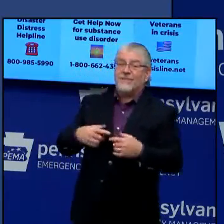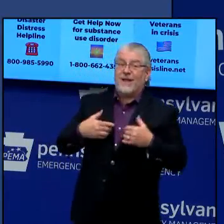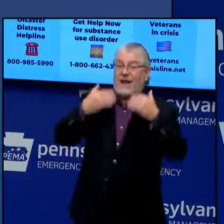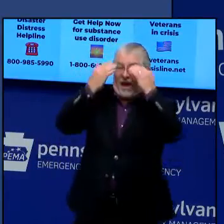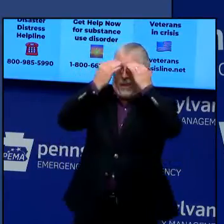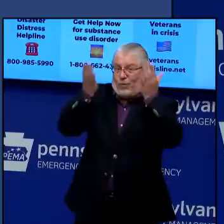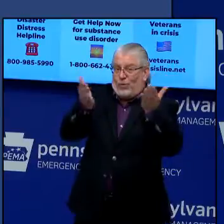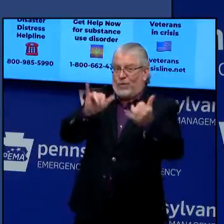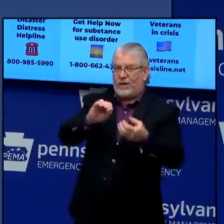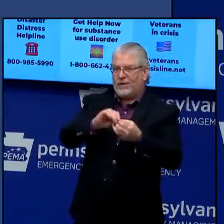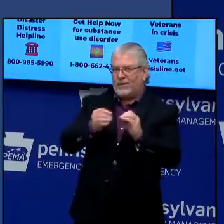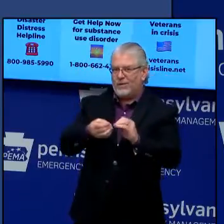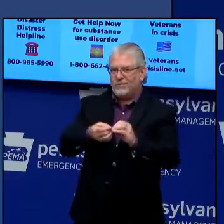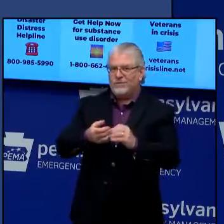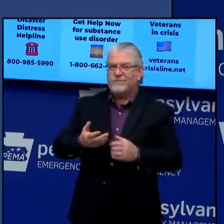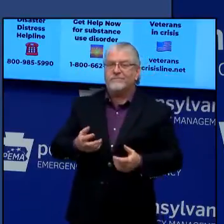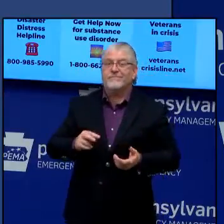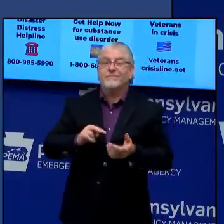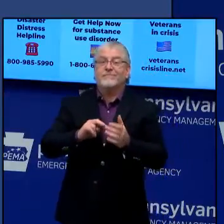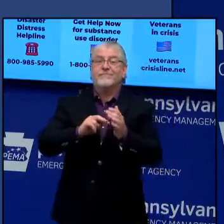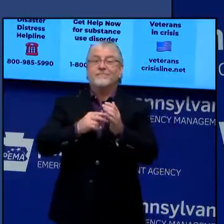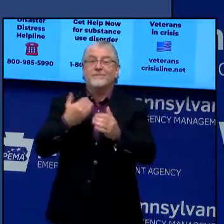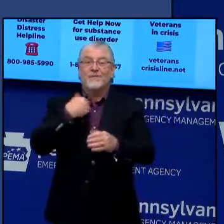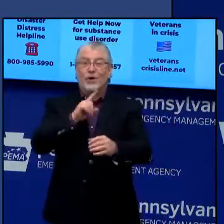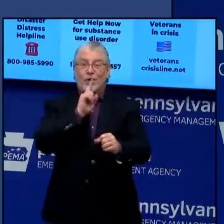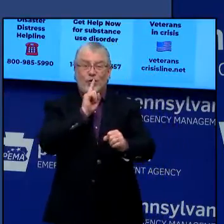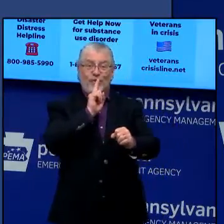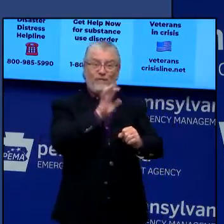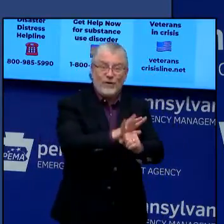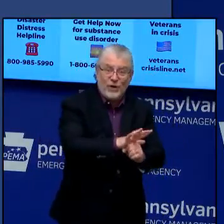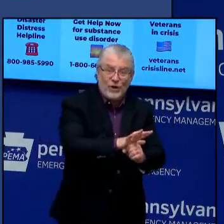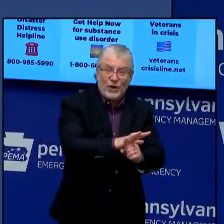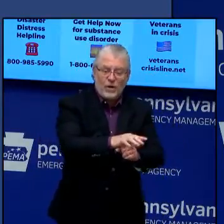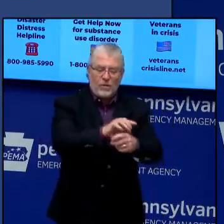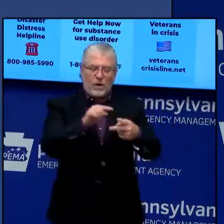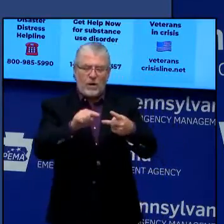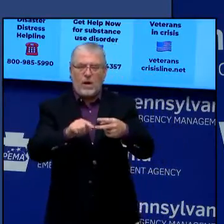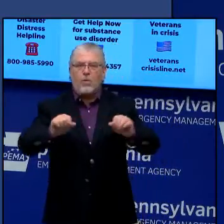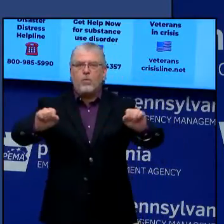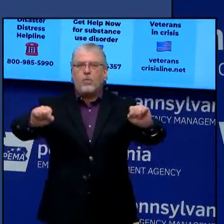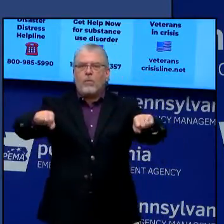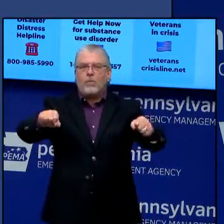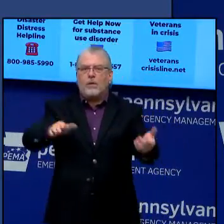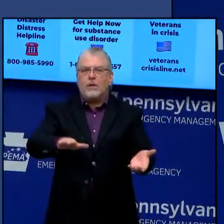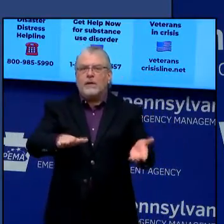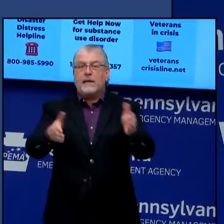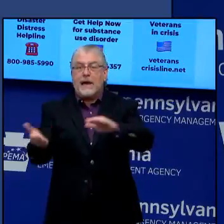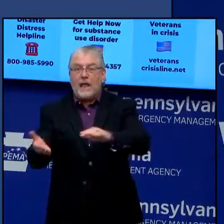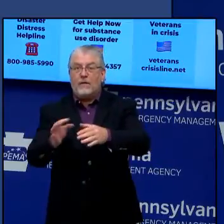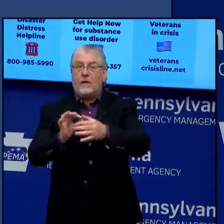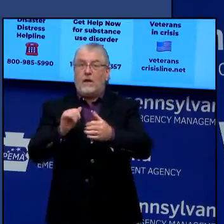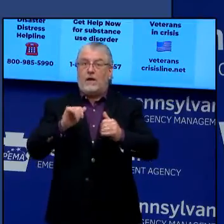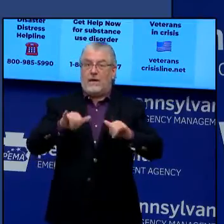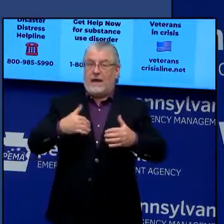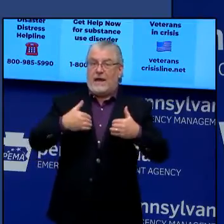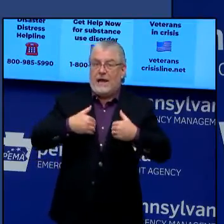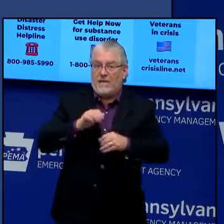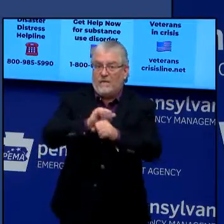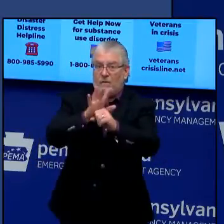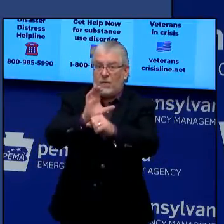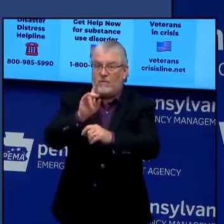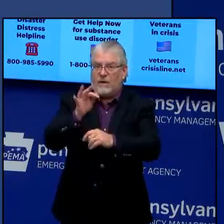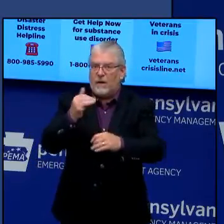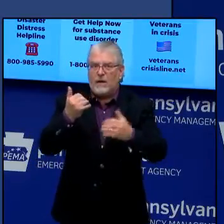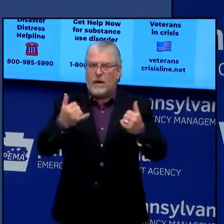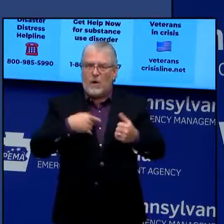And so for the foreseeable future, the deaths that I report will be confirmed deaths. And we had a in-depth discussion with our